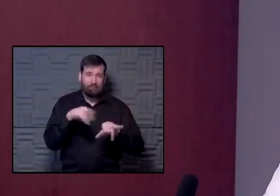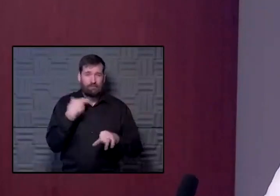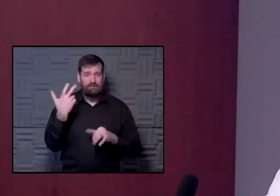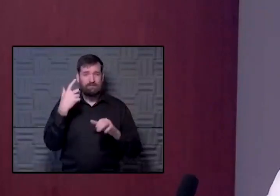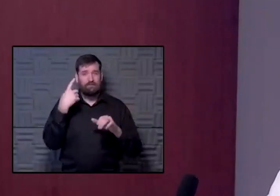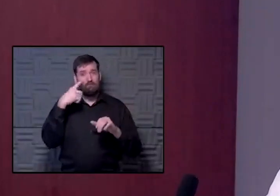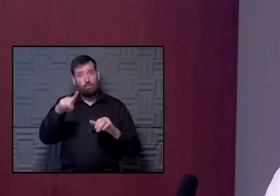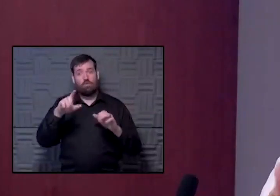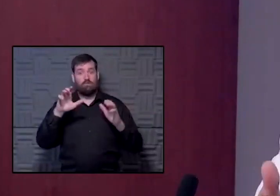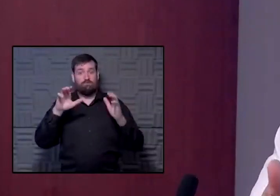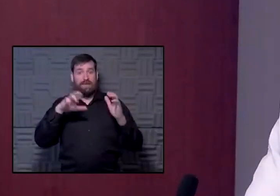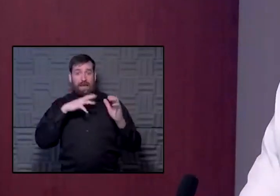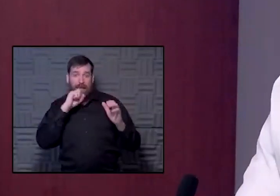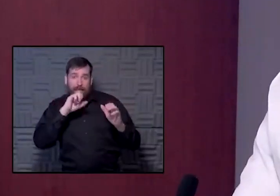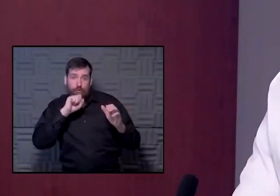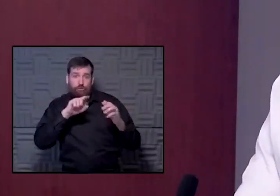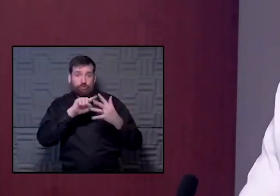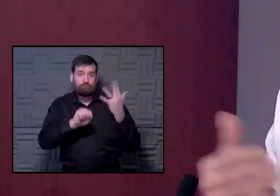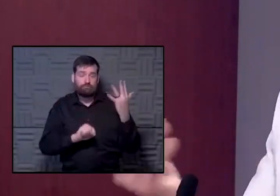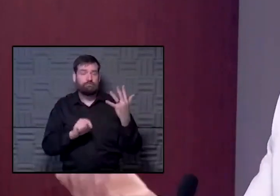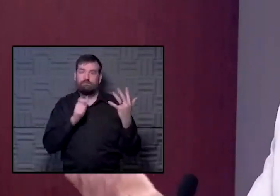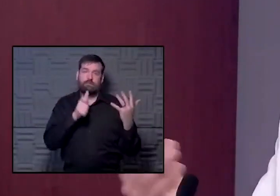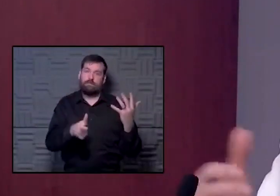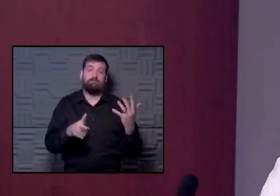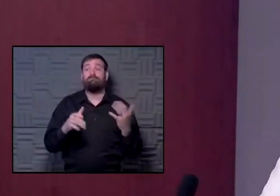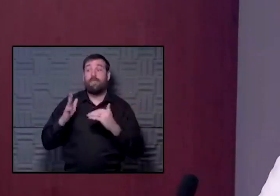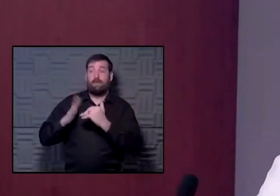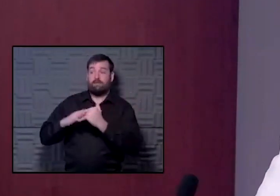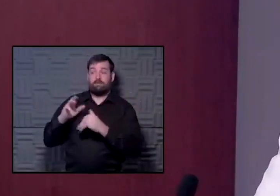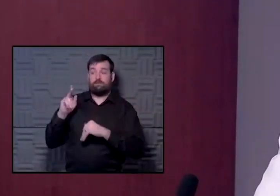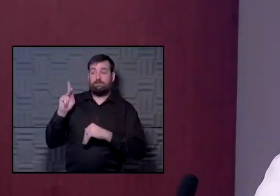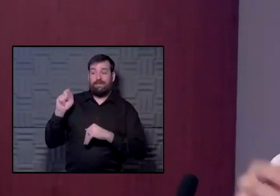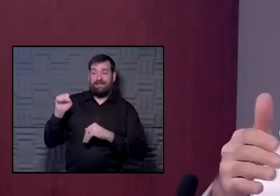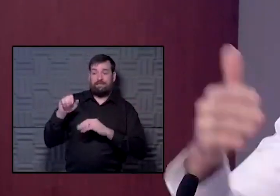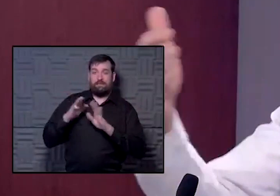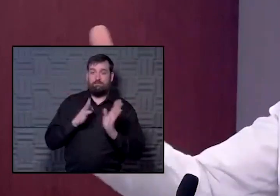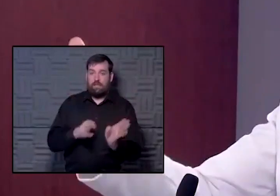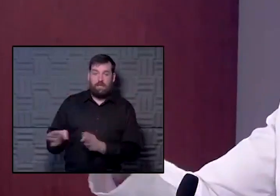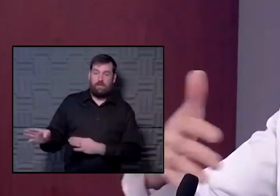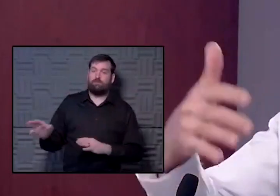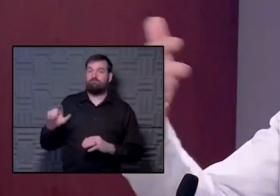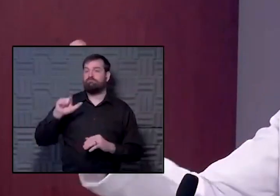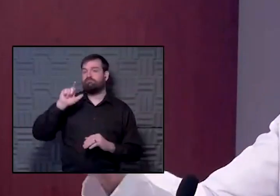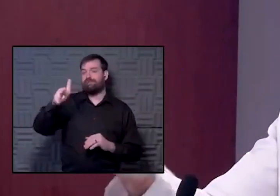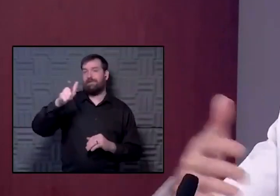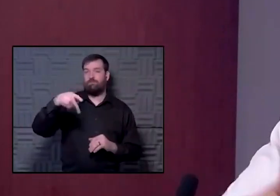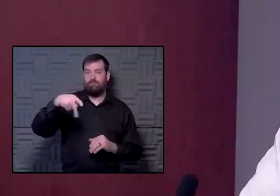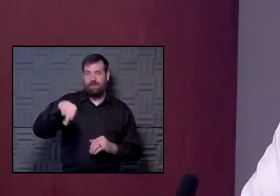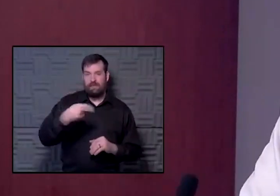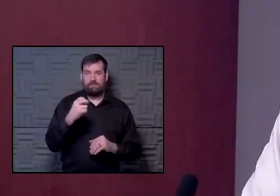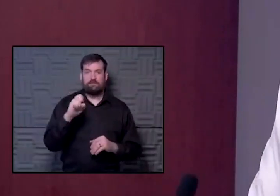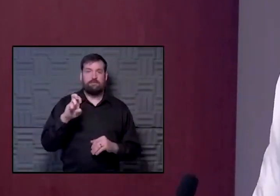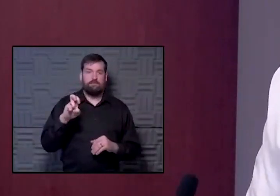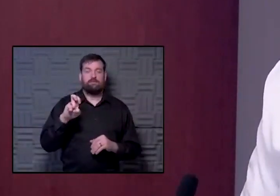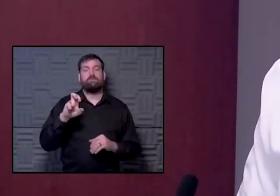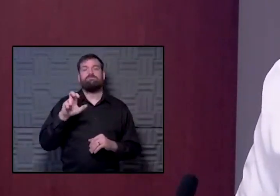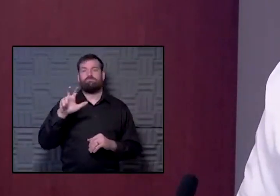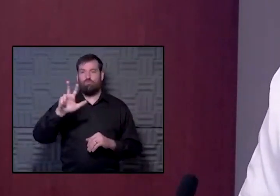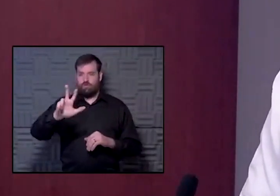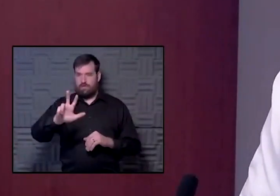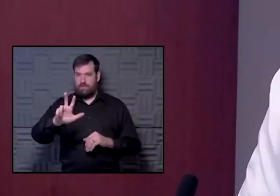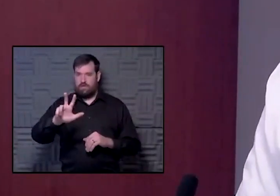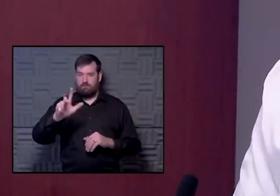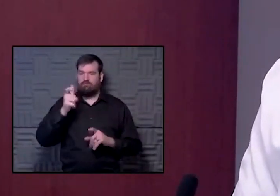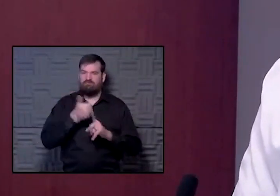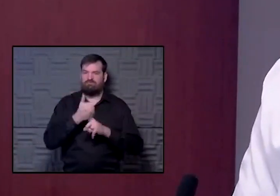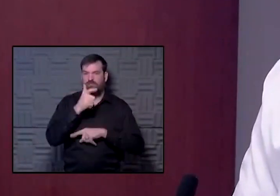And so you're correct. It's, and at least in the Kansas plan, it's in the later phase. It's in that phase 3 that they would be